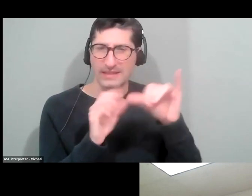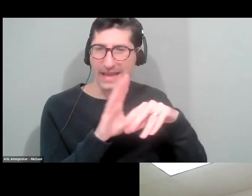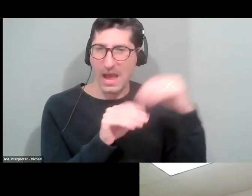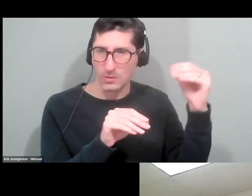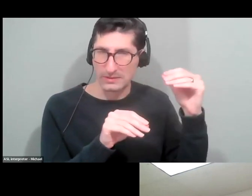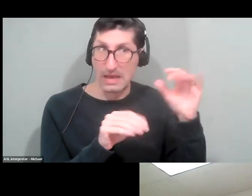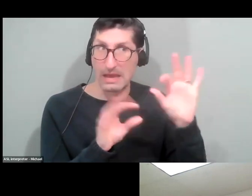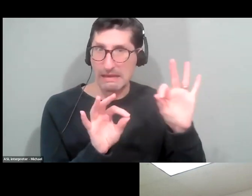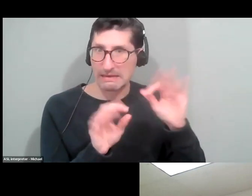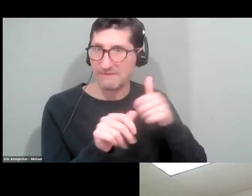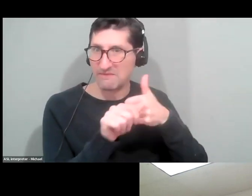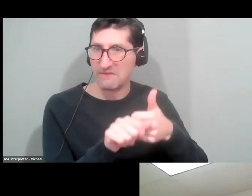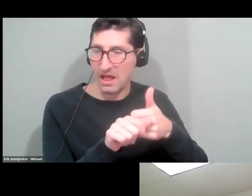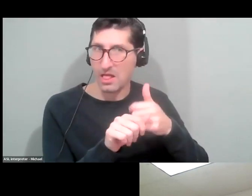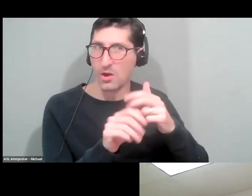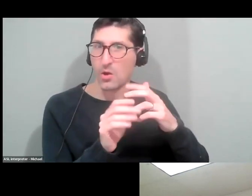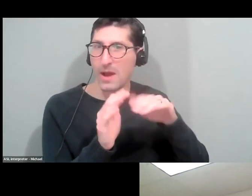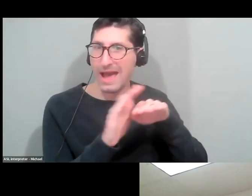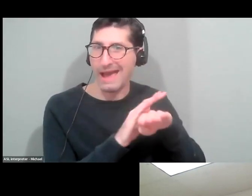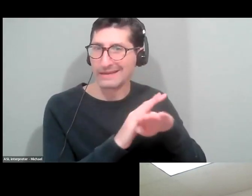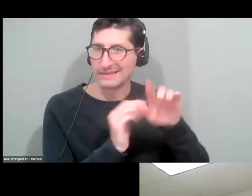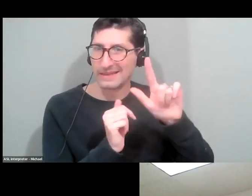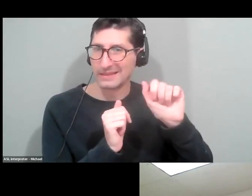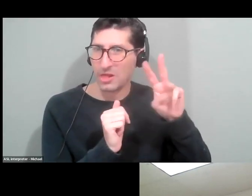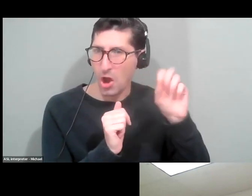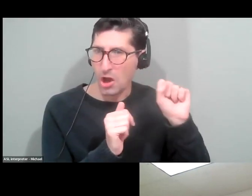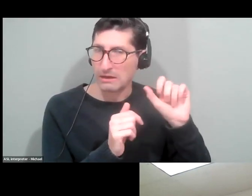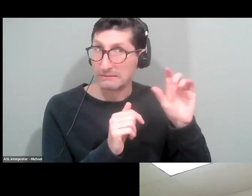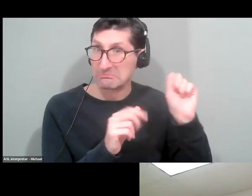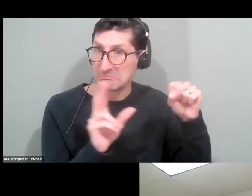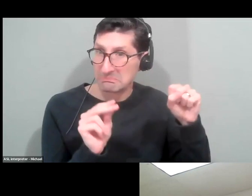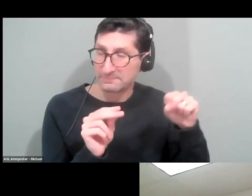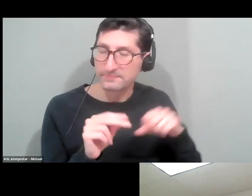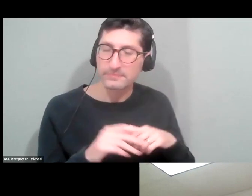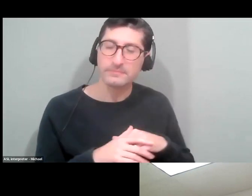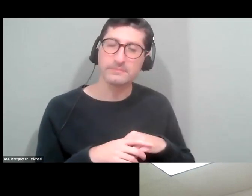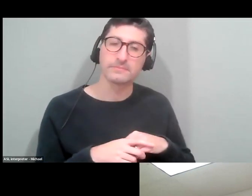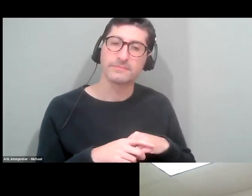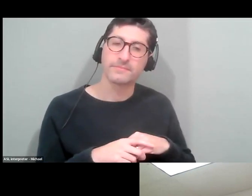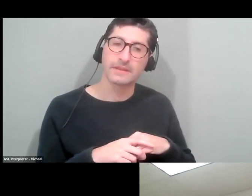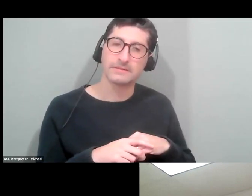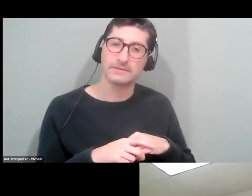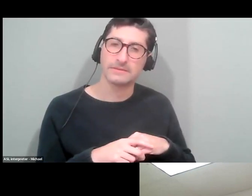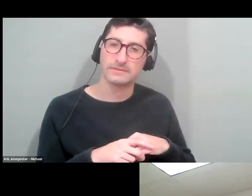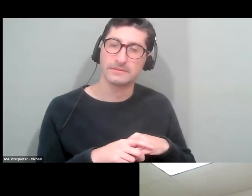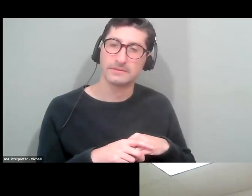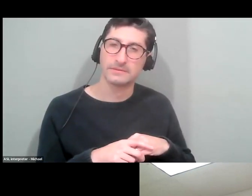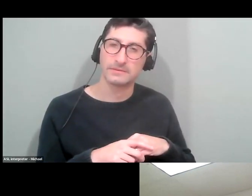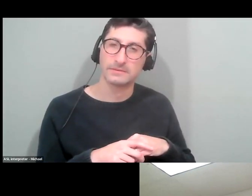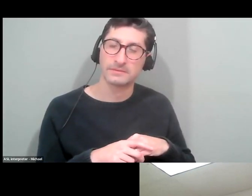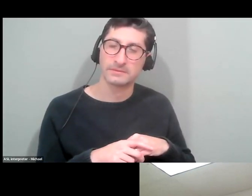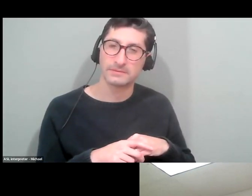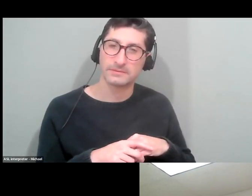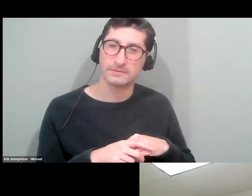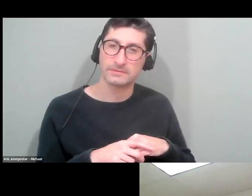code. Um, you can try asking folks if you can survey the interior of a